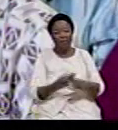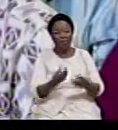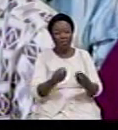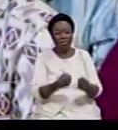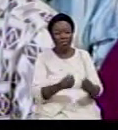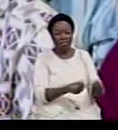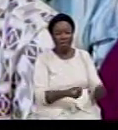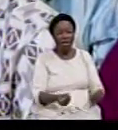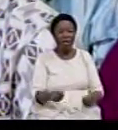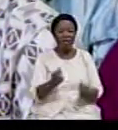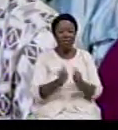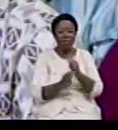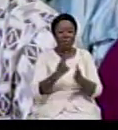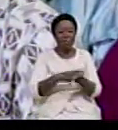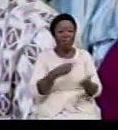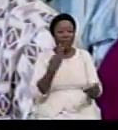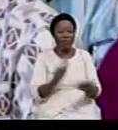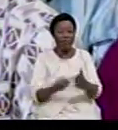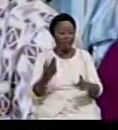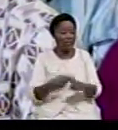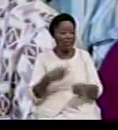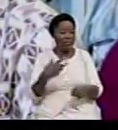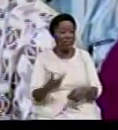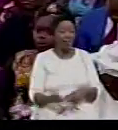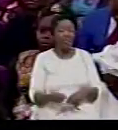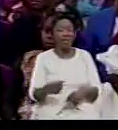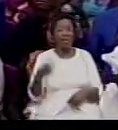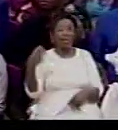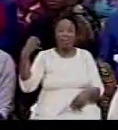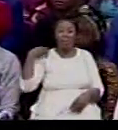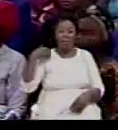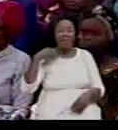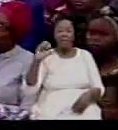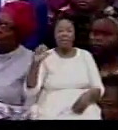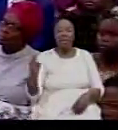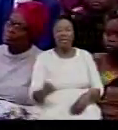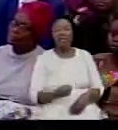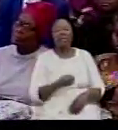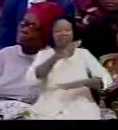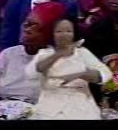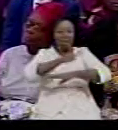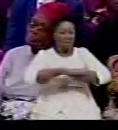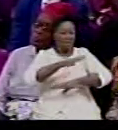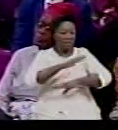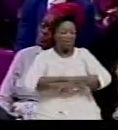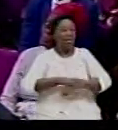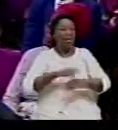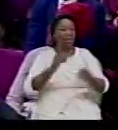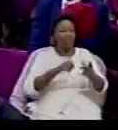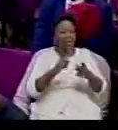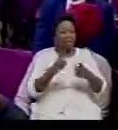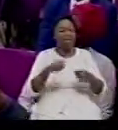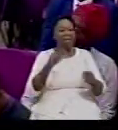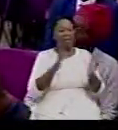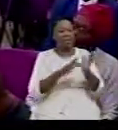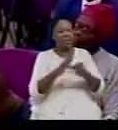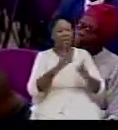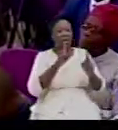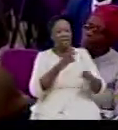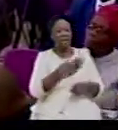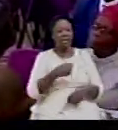at verse 28. In verse 28, then Jesus answered and said unto her, O